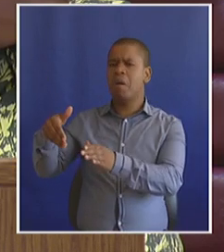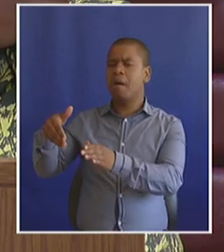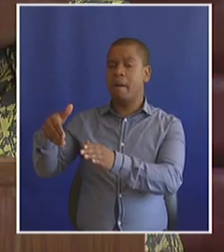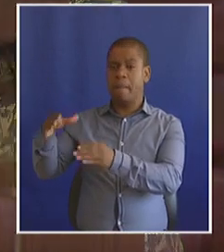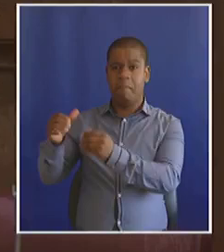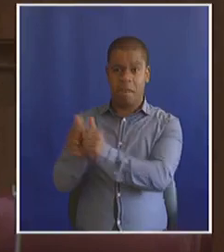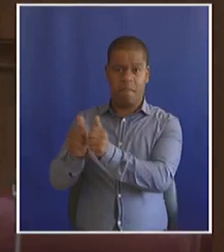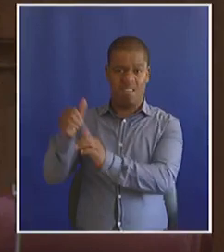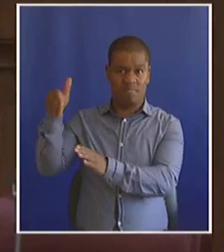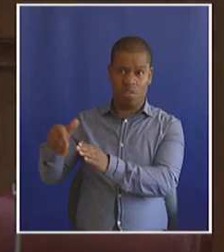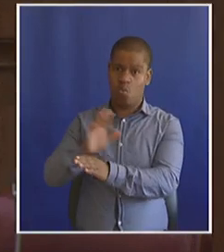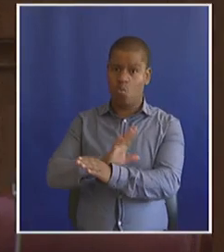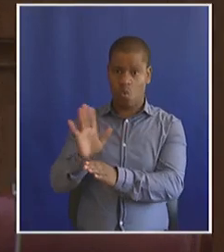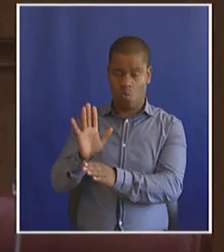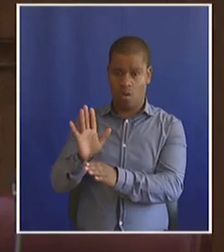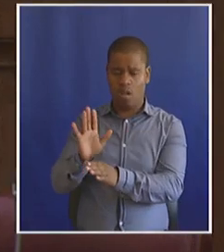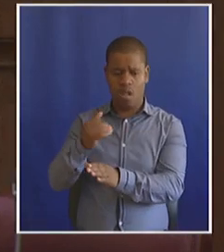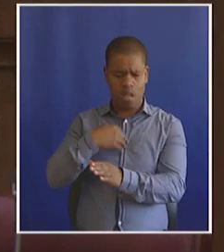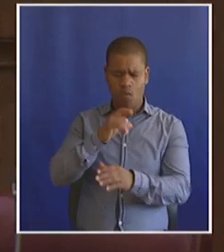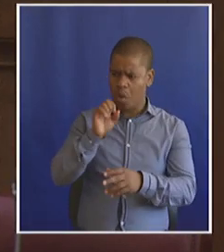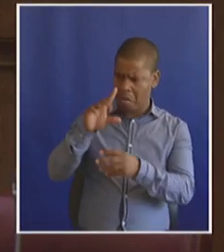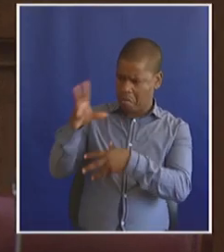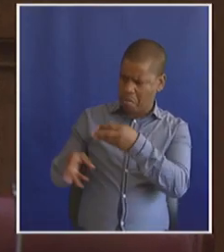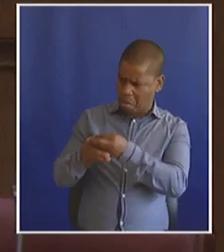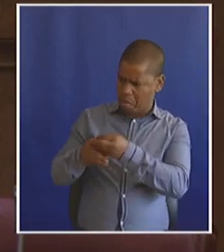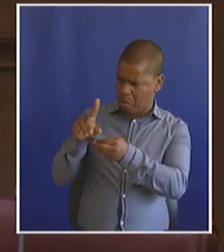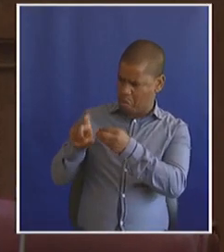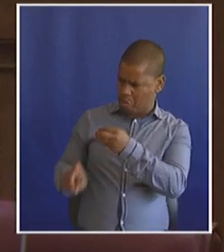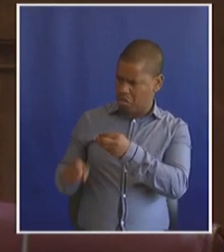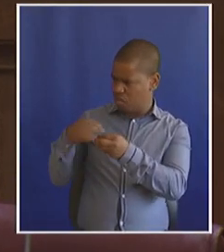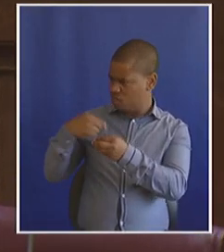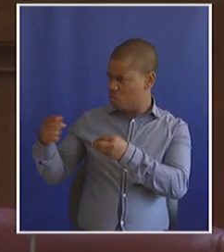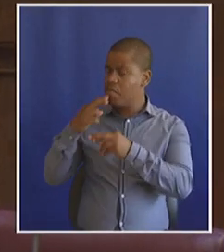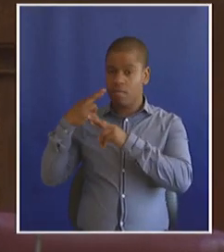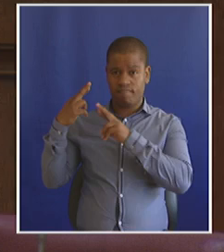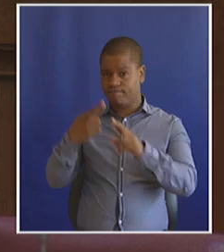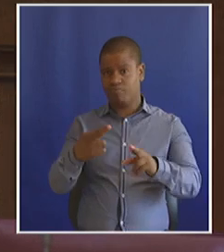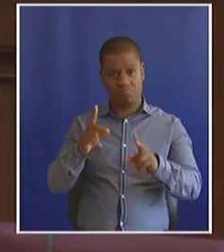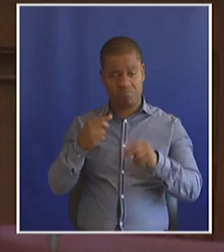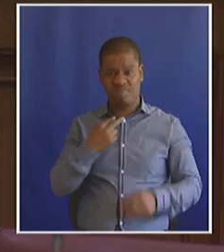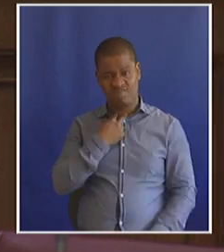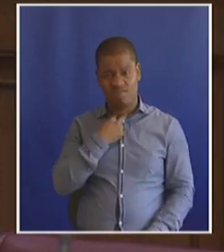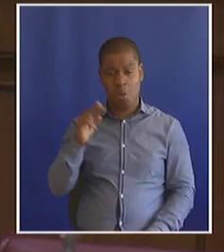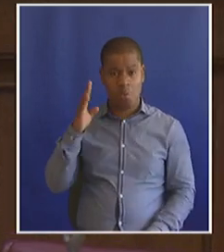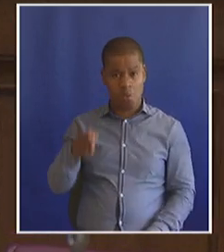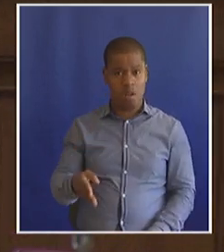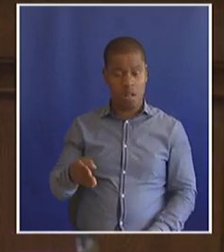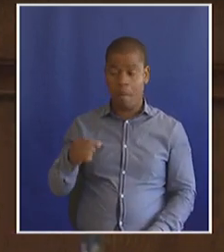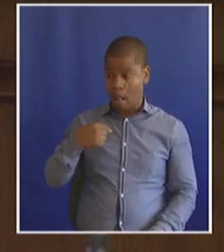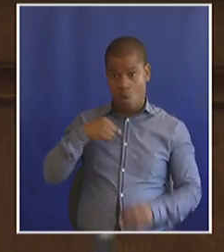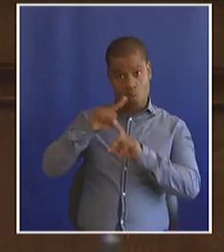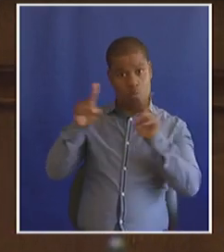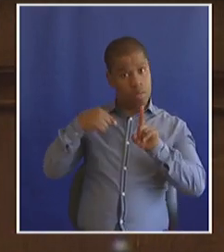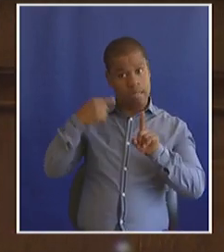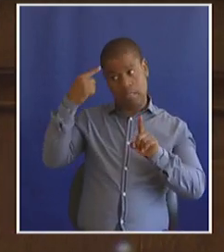to us. It is not on the Minister's portfolio. I'm not saying the Minister don't have the ability